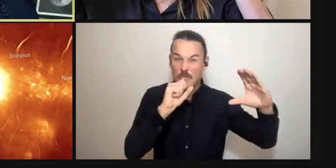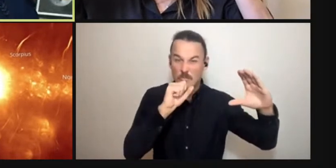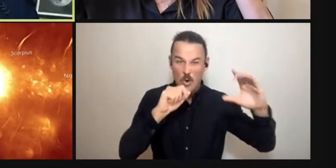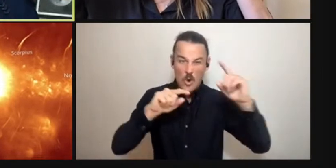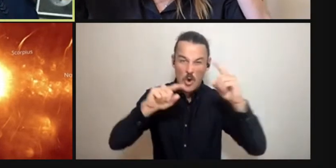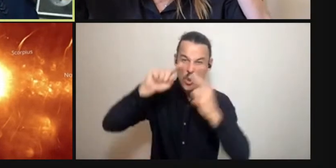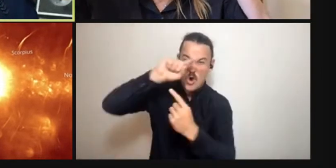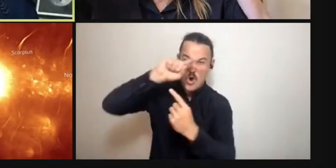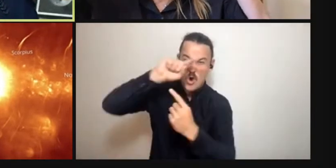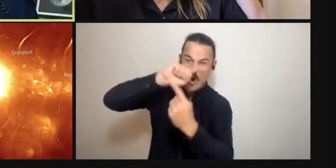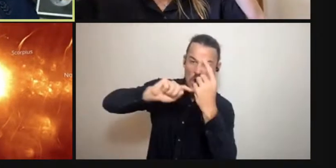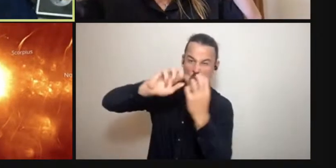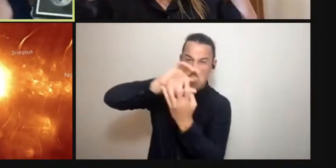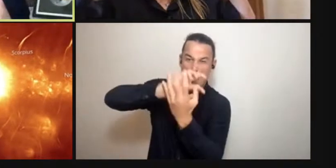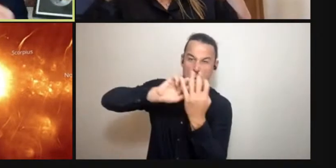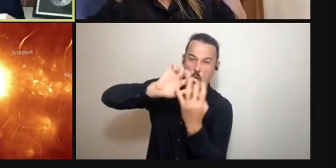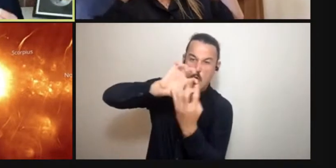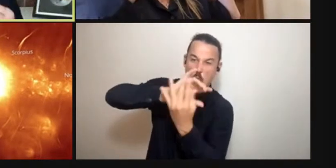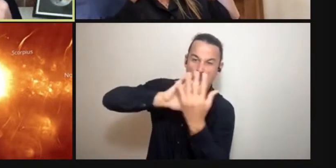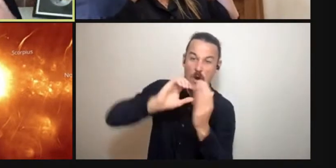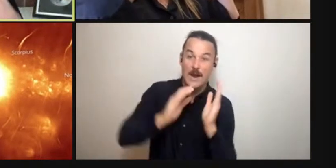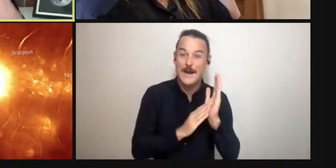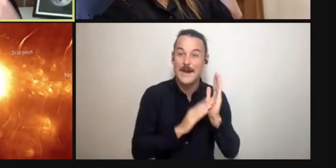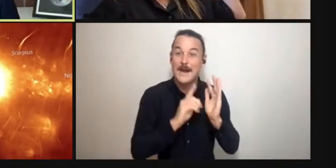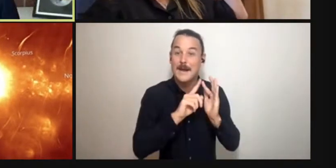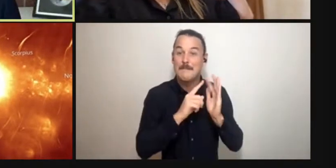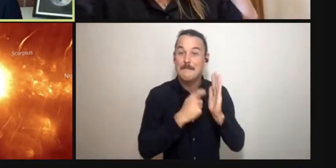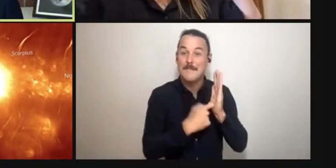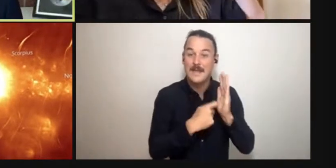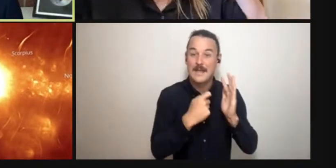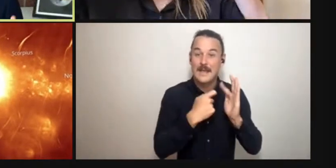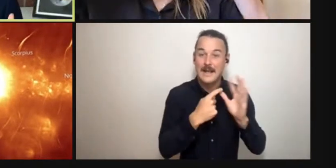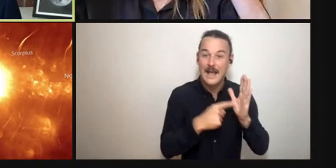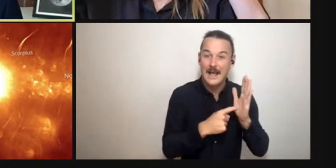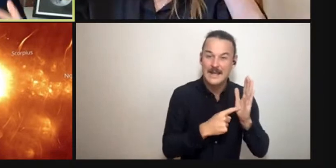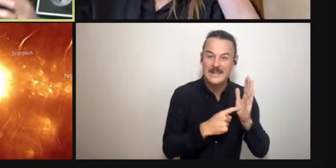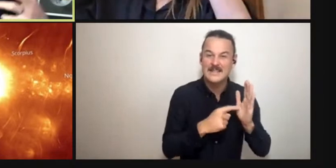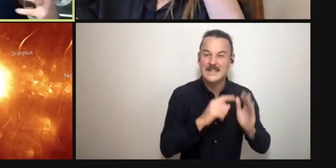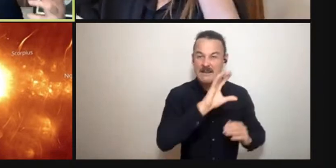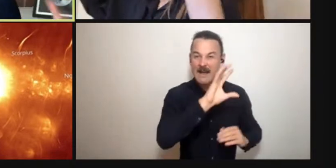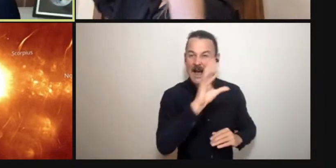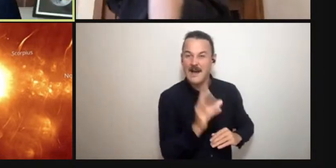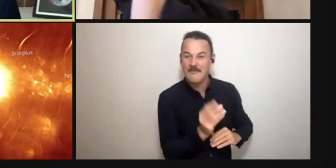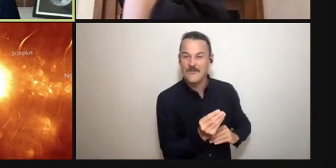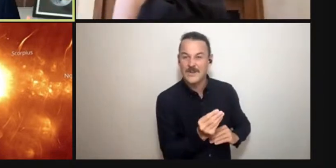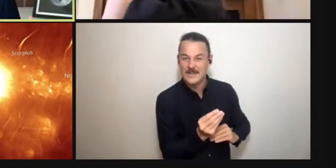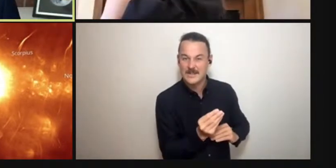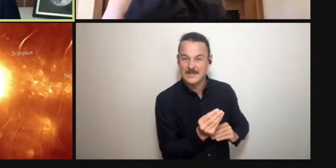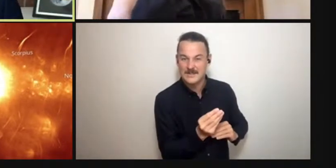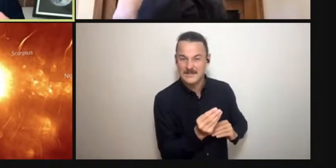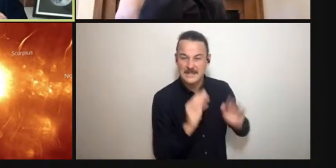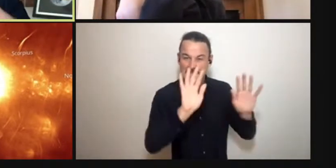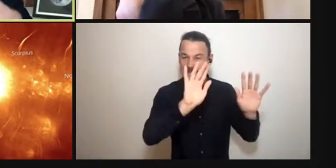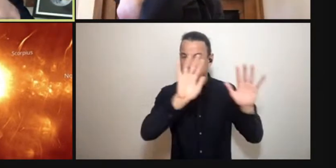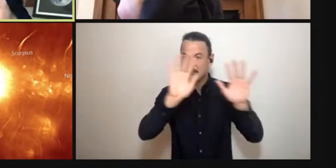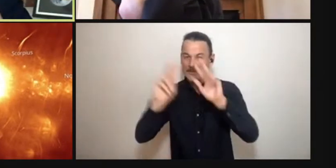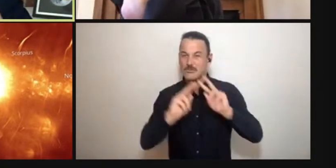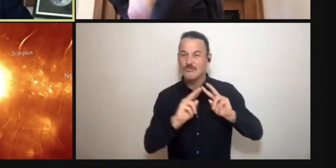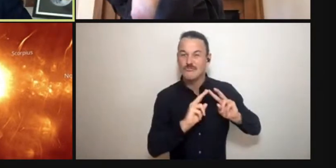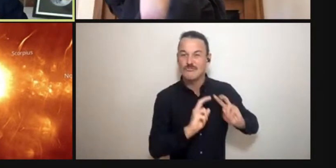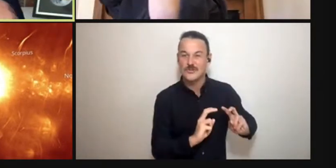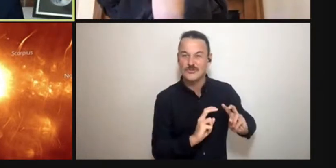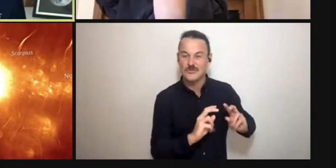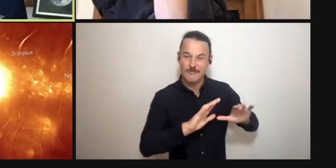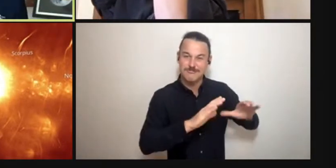by Meerkat. This is the South African-based square kilometer array pathfinder. Essentially,